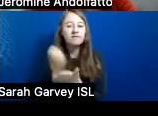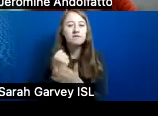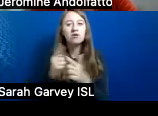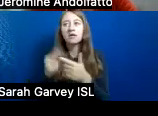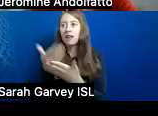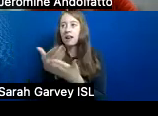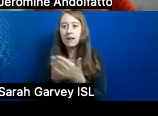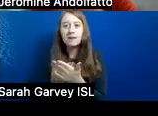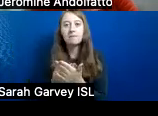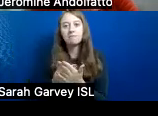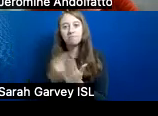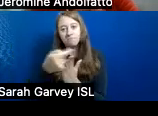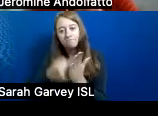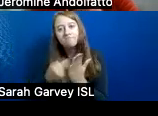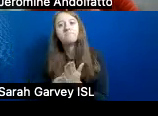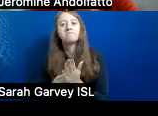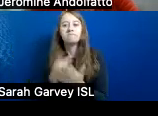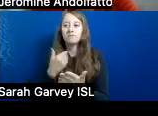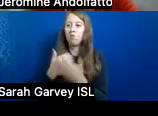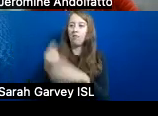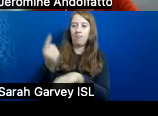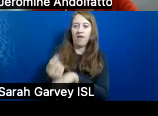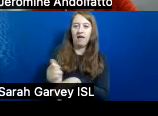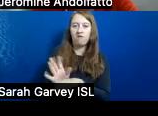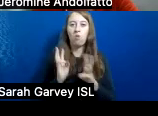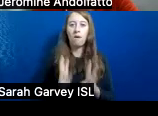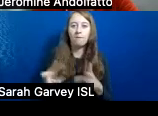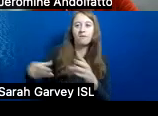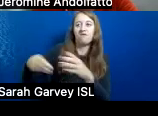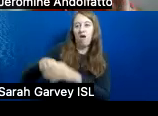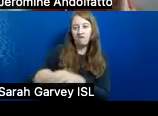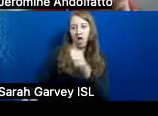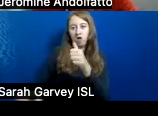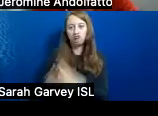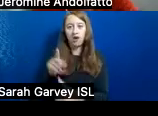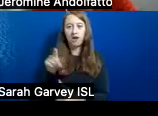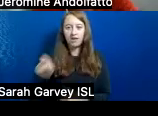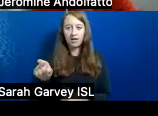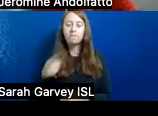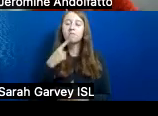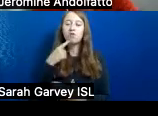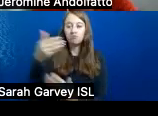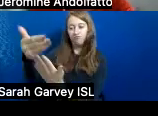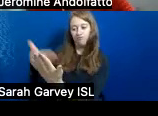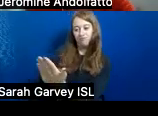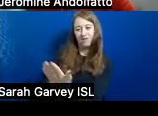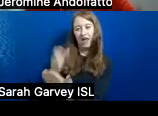in decision-making. You will also have a bit of a small part on what EU political groups are